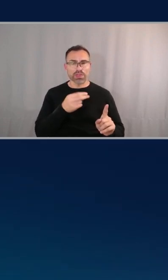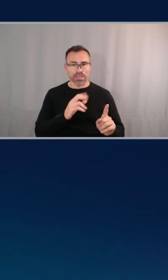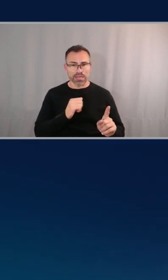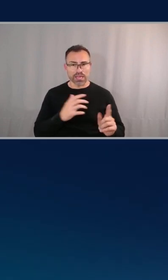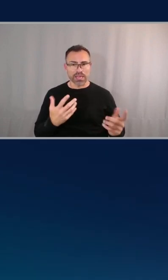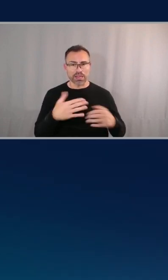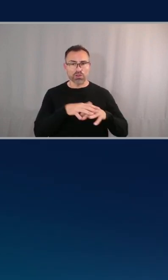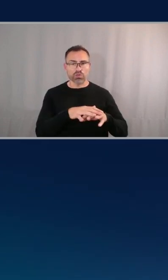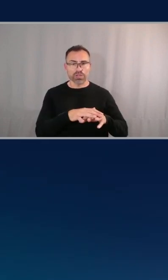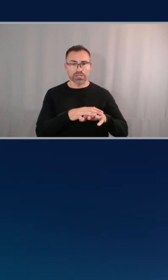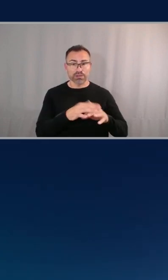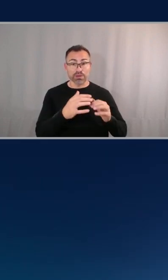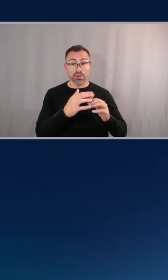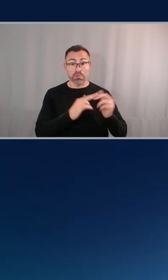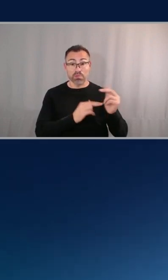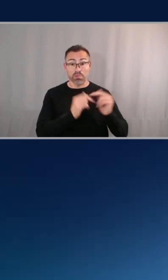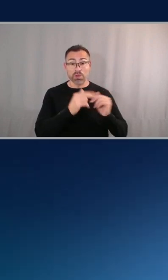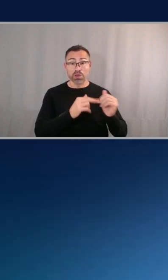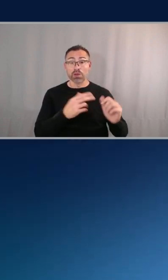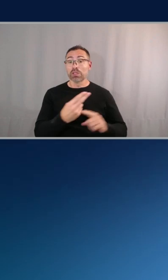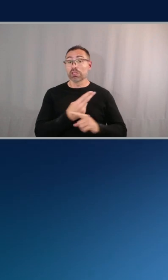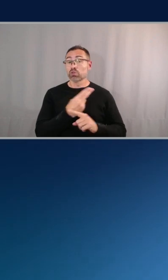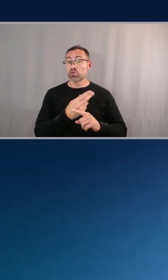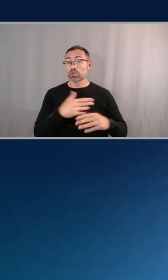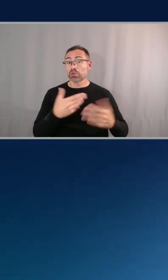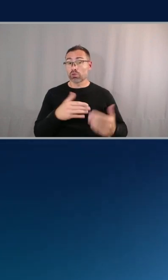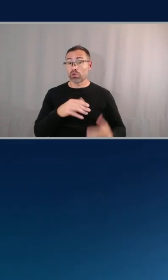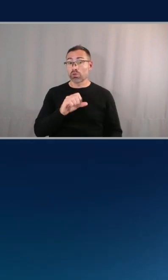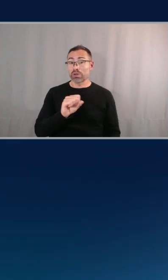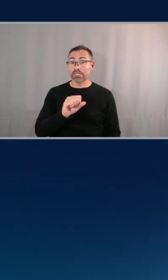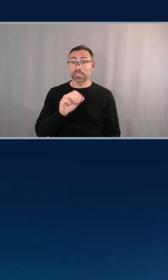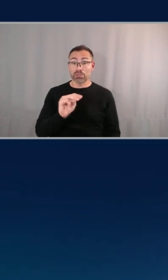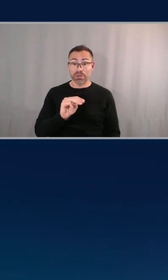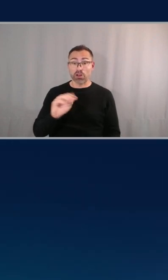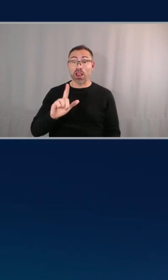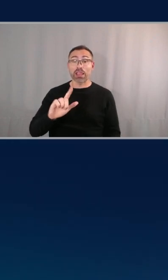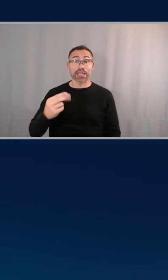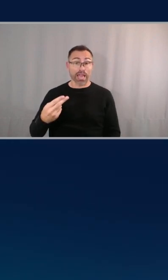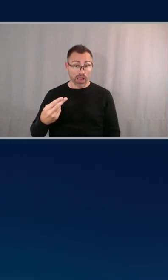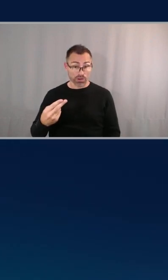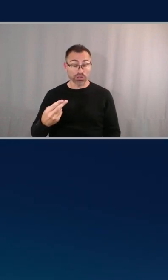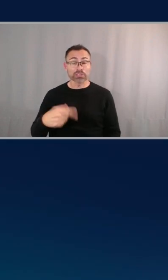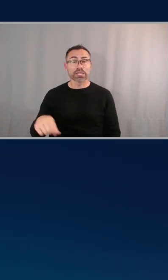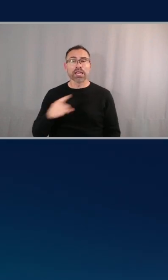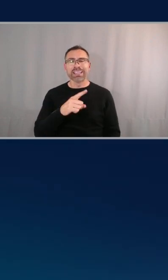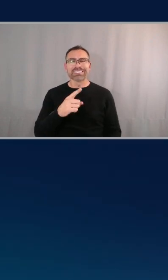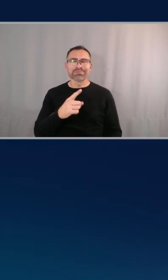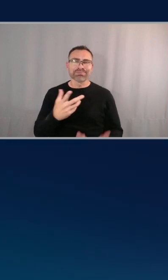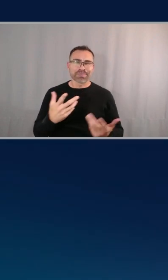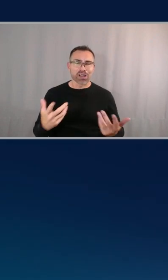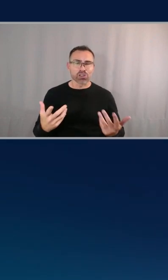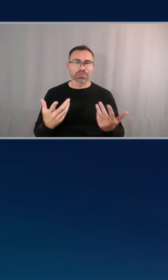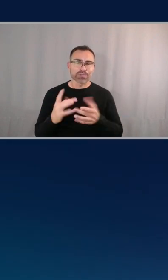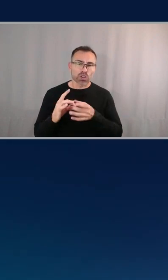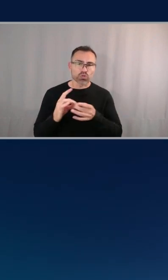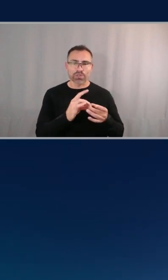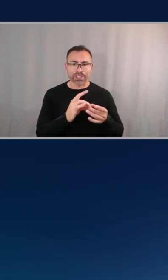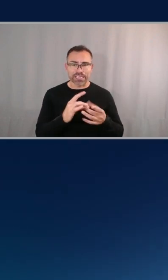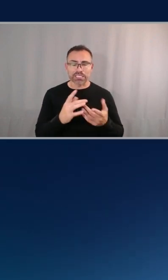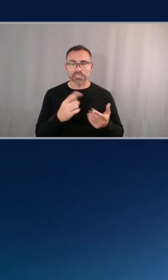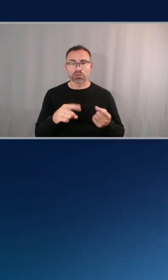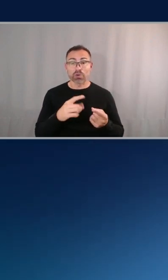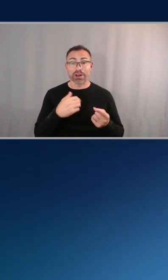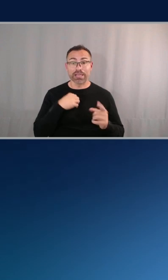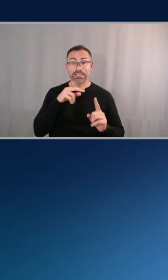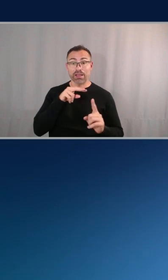built, it is using SageMaker Lakehouse as sort of the unification where it has a view